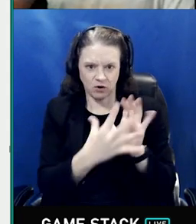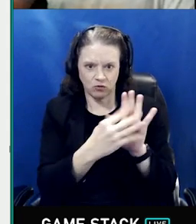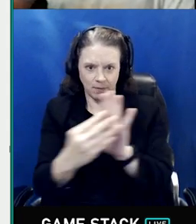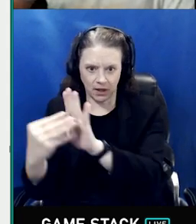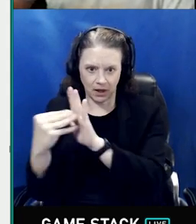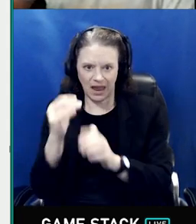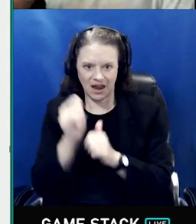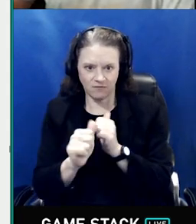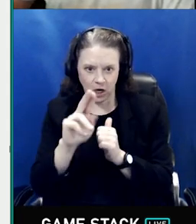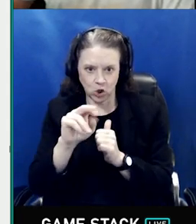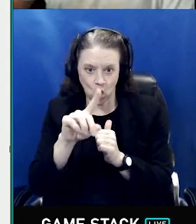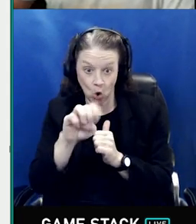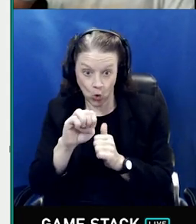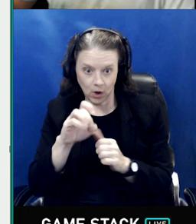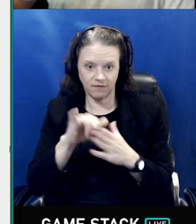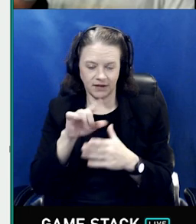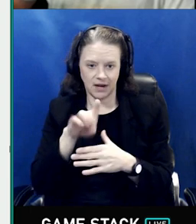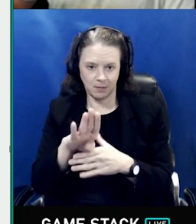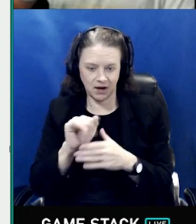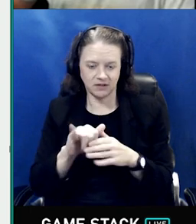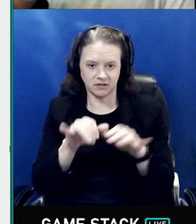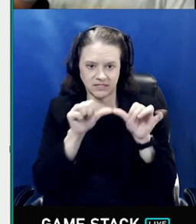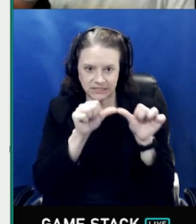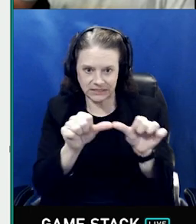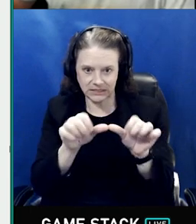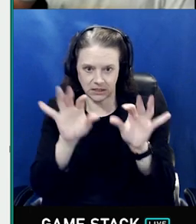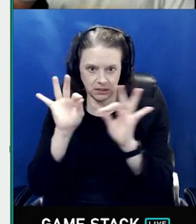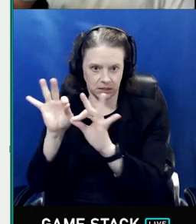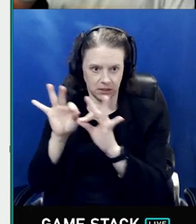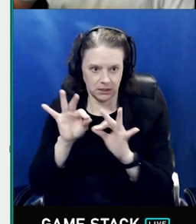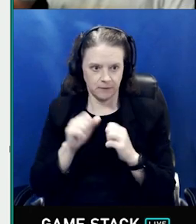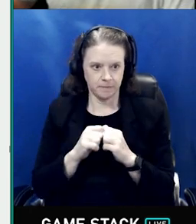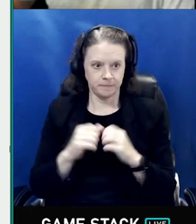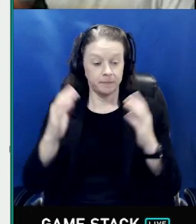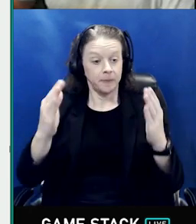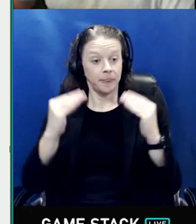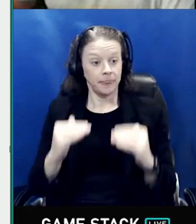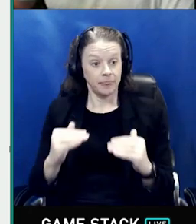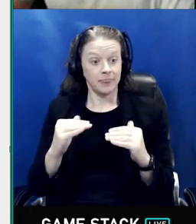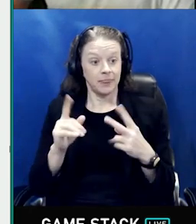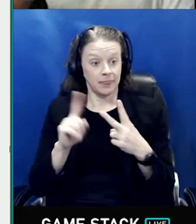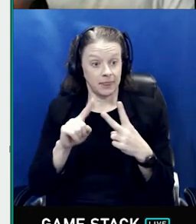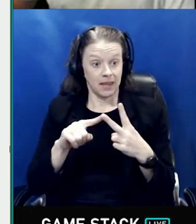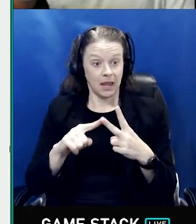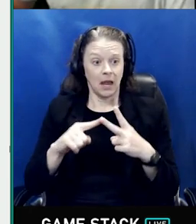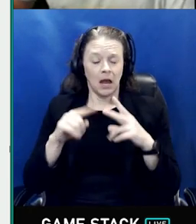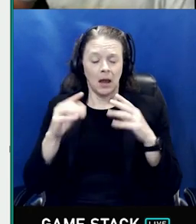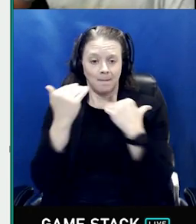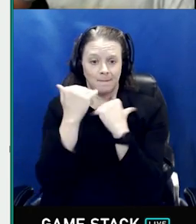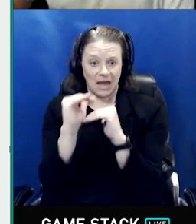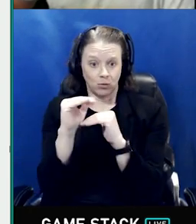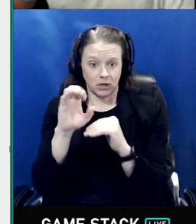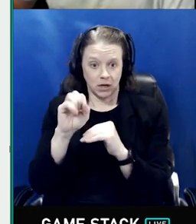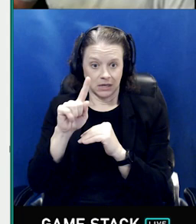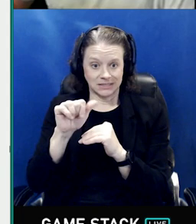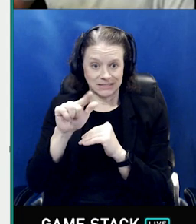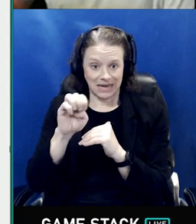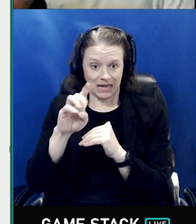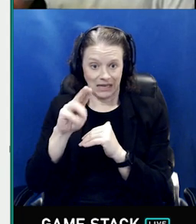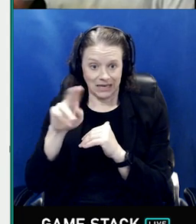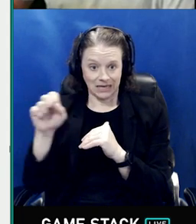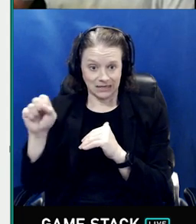in the database. Bounded staleness provides asynchronous replication, and as the name implies, consistency in your data is